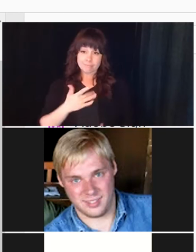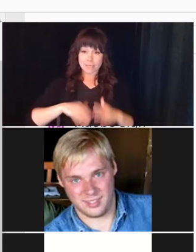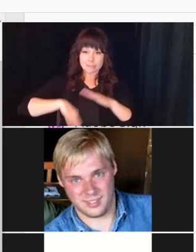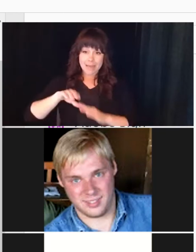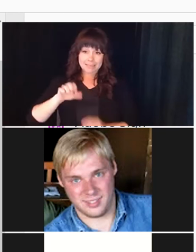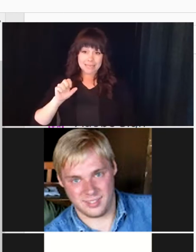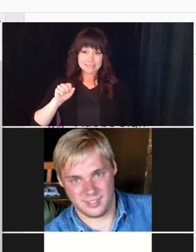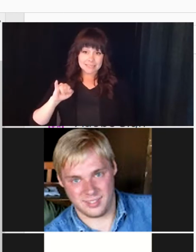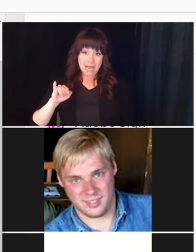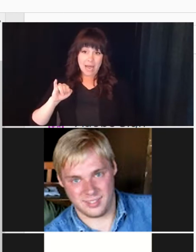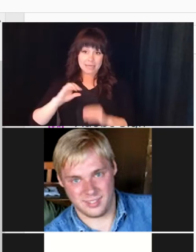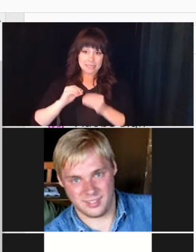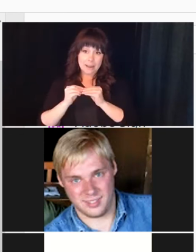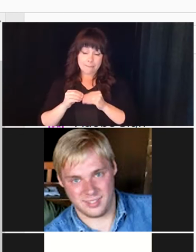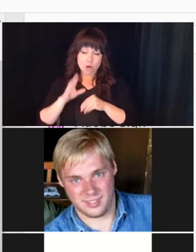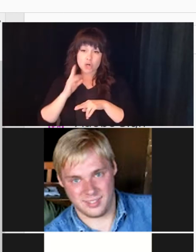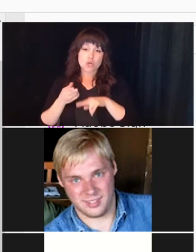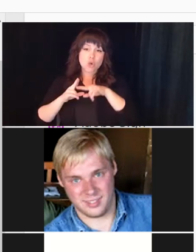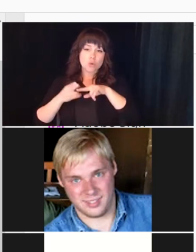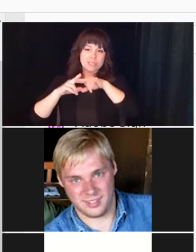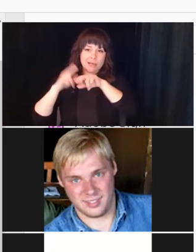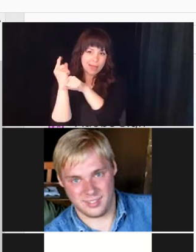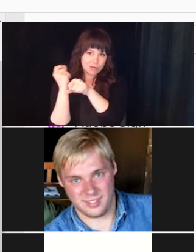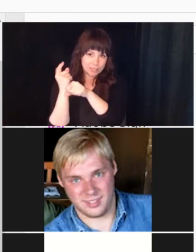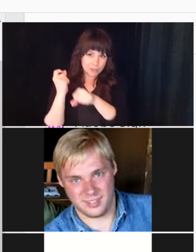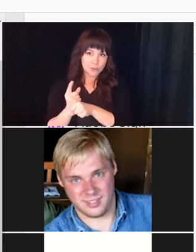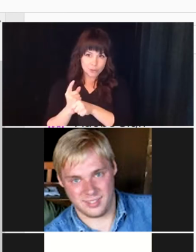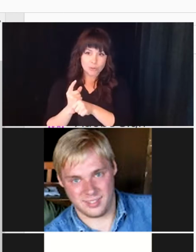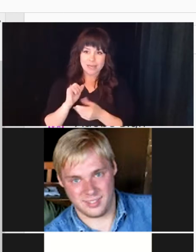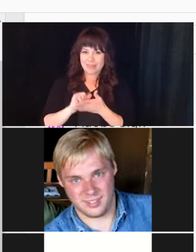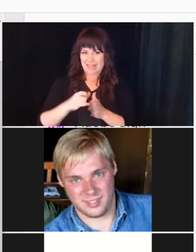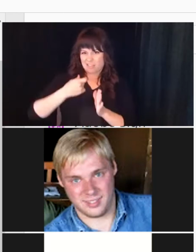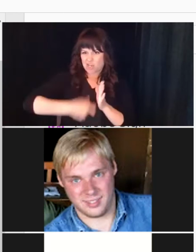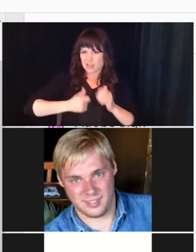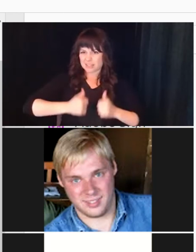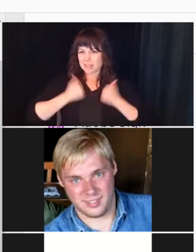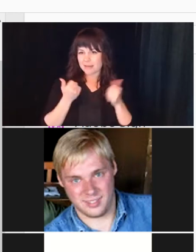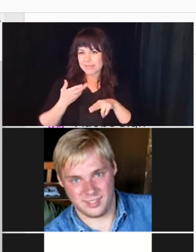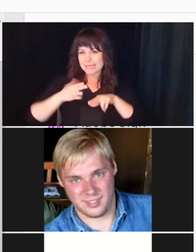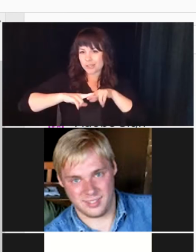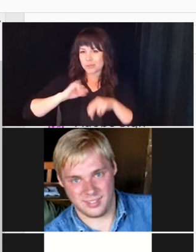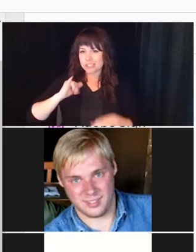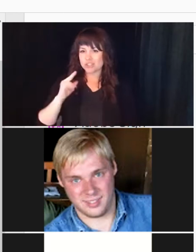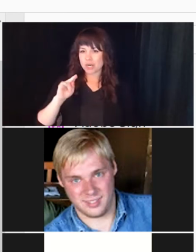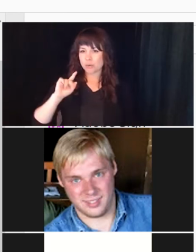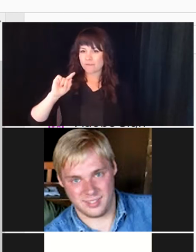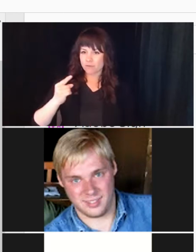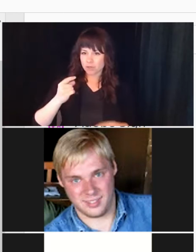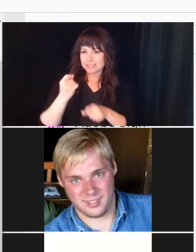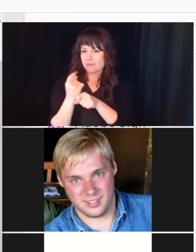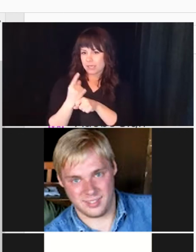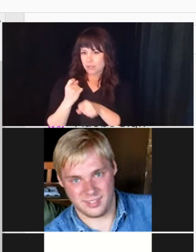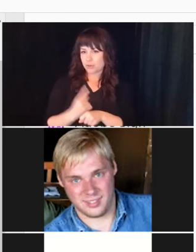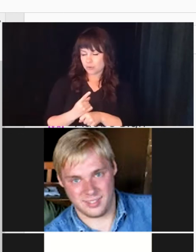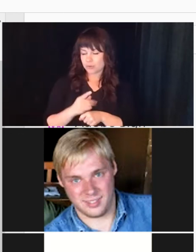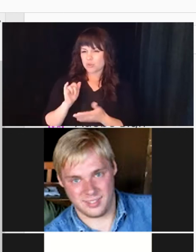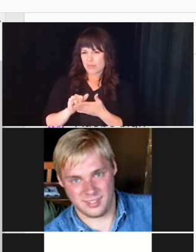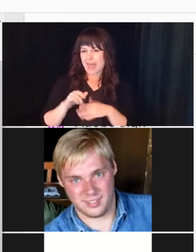up every year. Generally, there's cost of living increase every January 1st where the base rate will go up a little